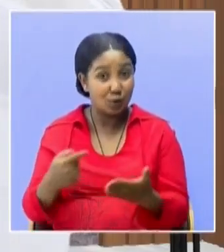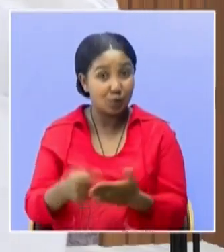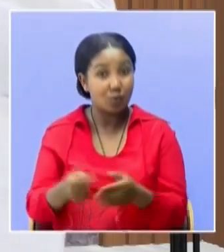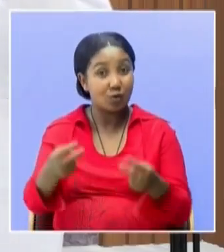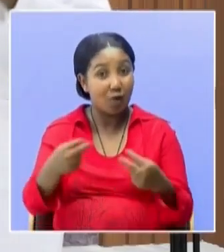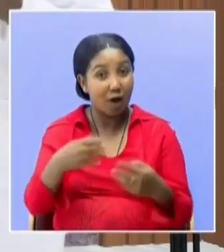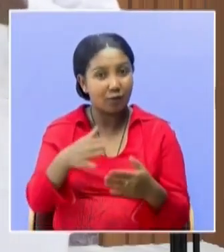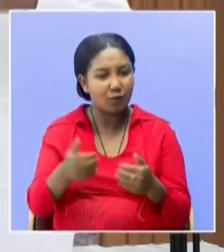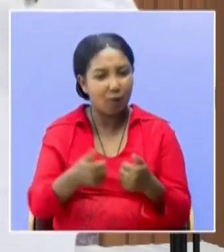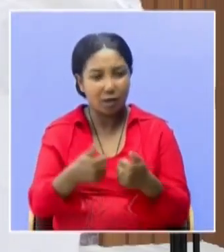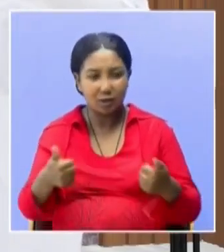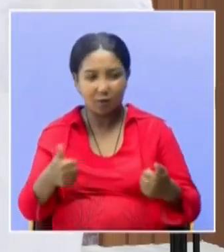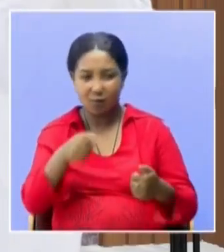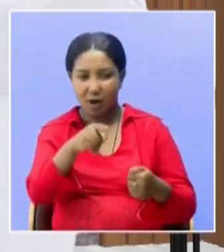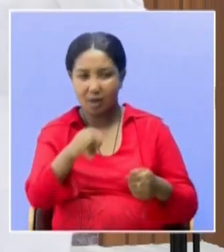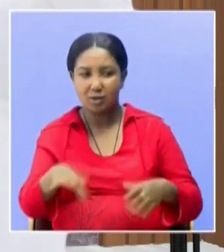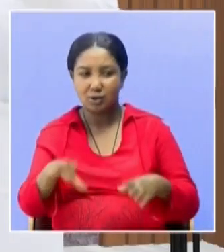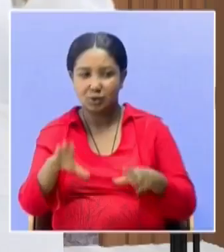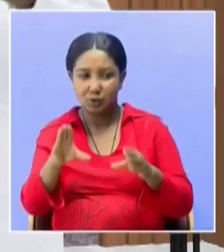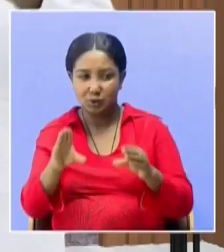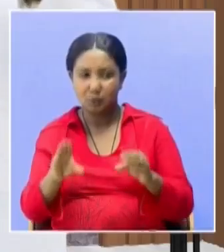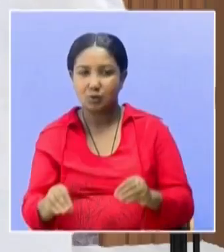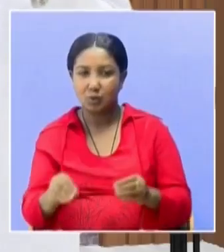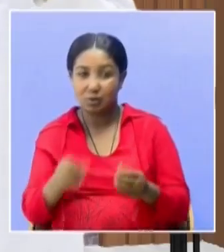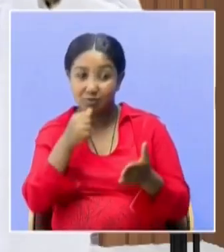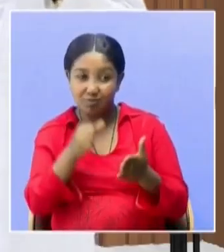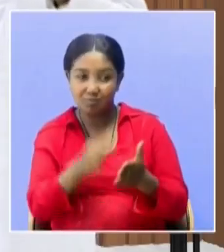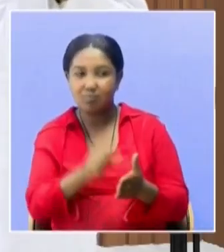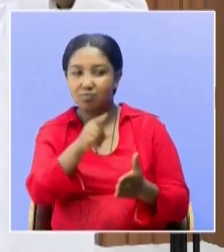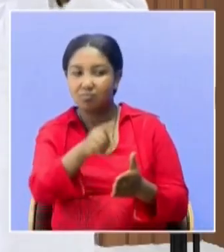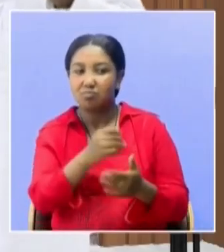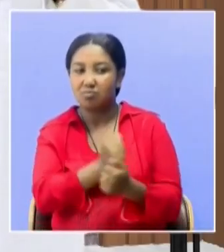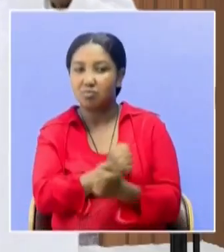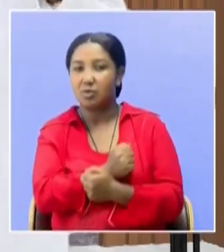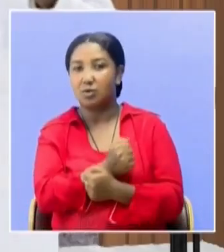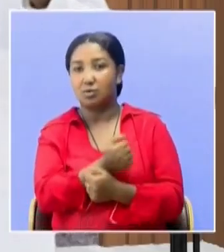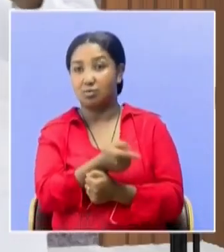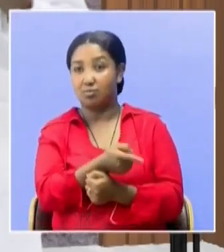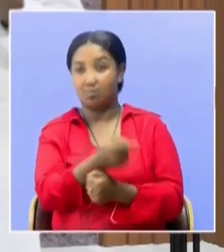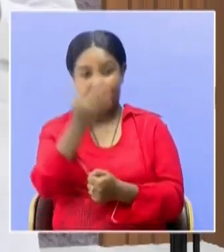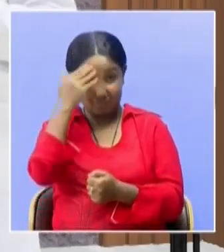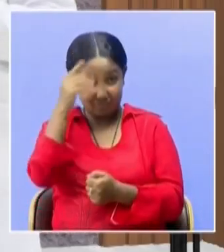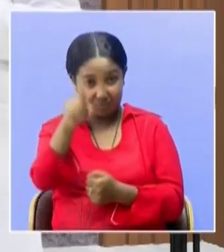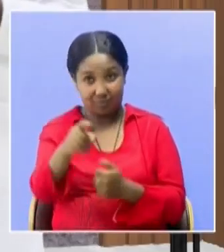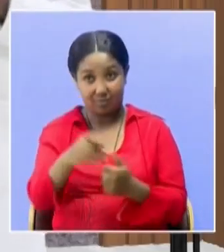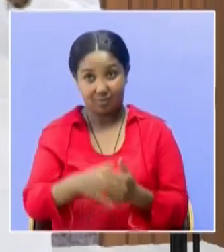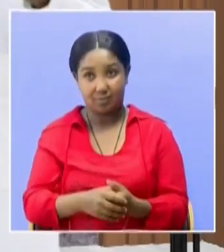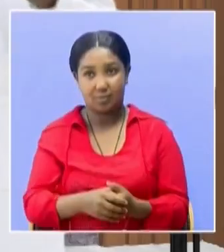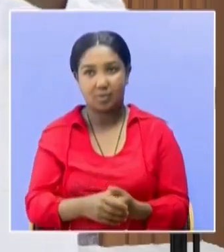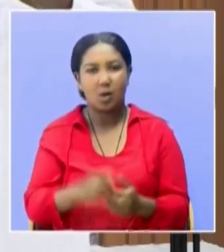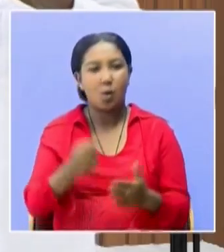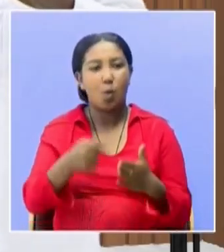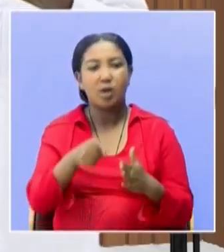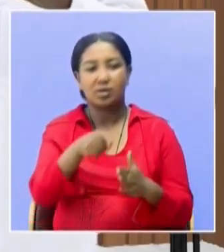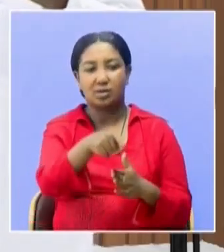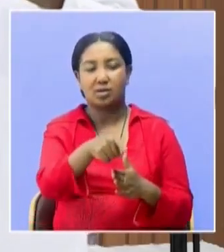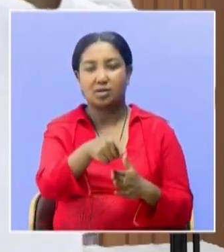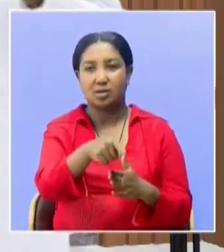have to identify, while you are writing your letter, you should consider the interest of your friends. What kind